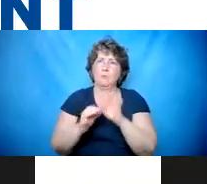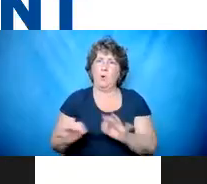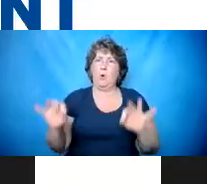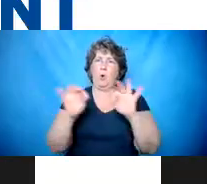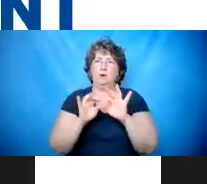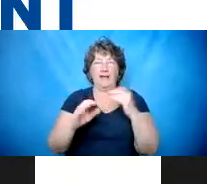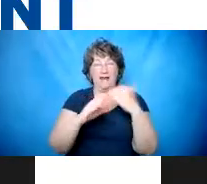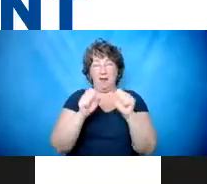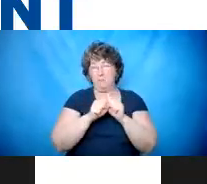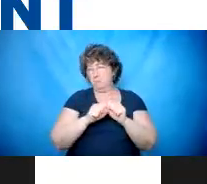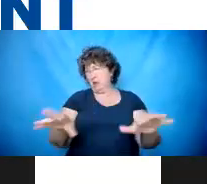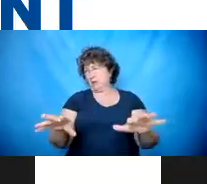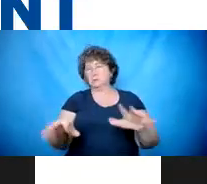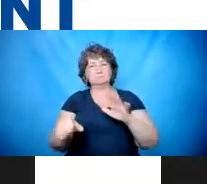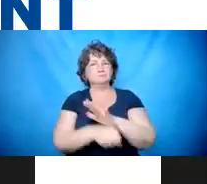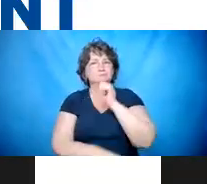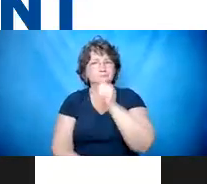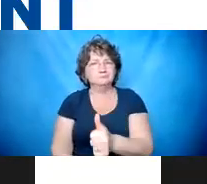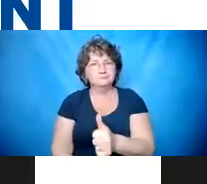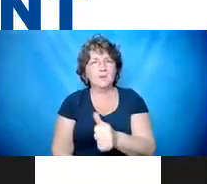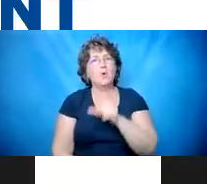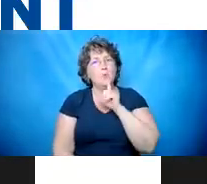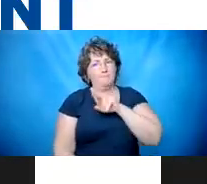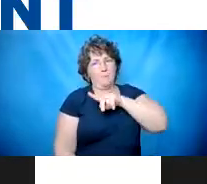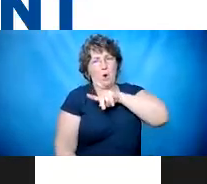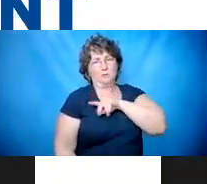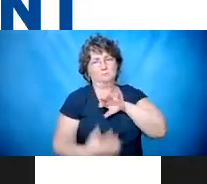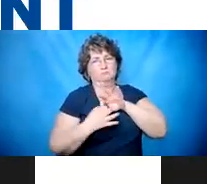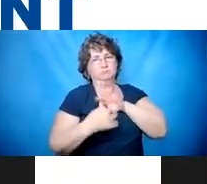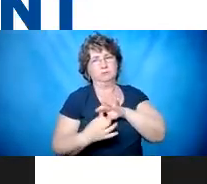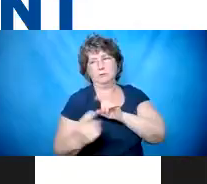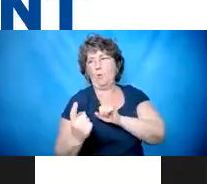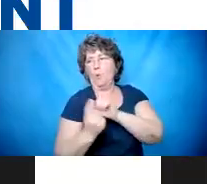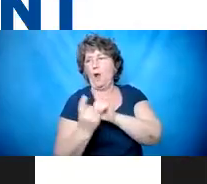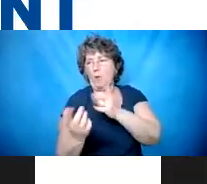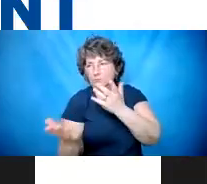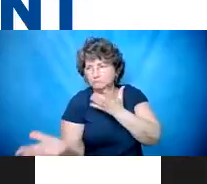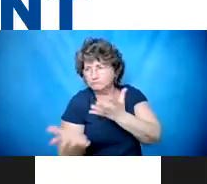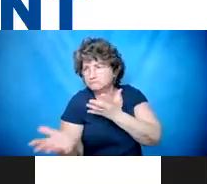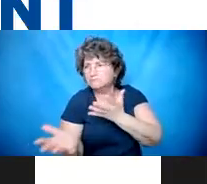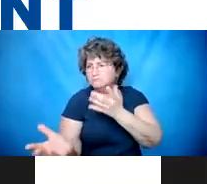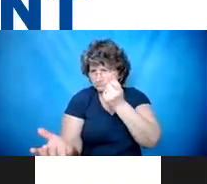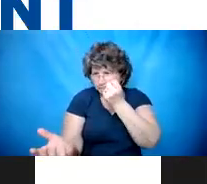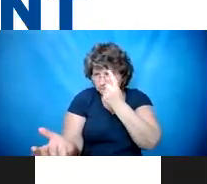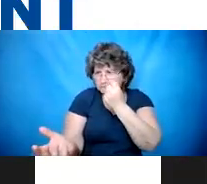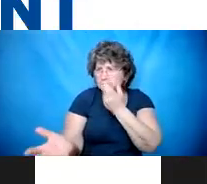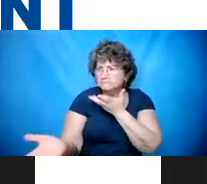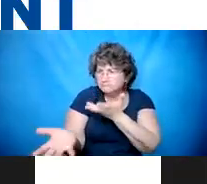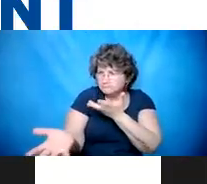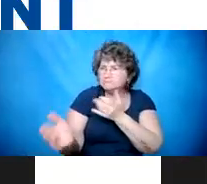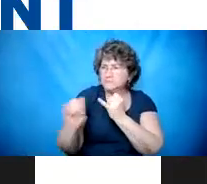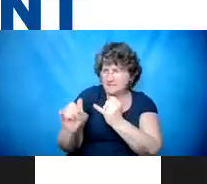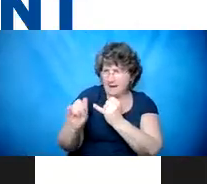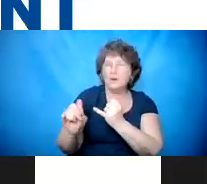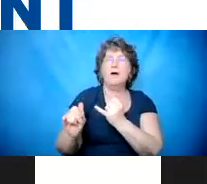those personal connections we are able to make, those are crucial. We recognize that doing this type of outreach takes a lot of